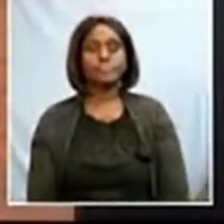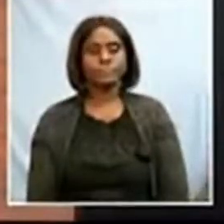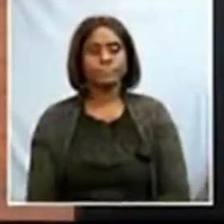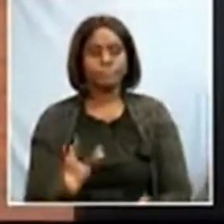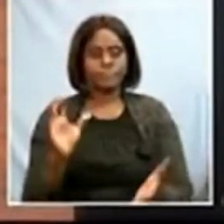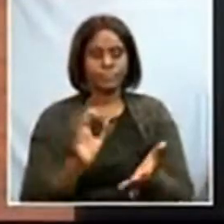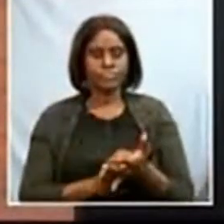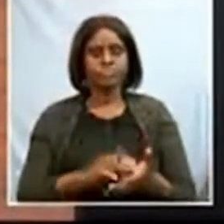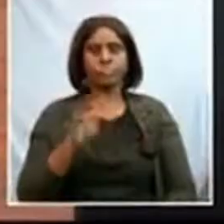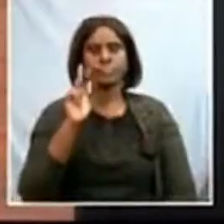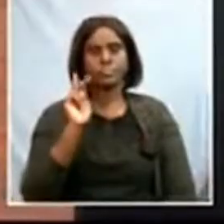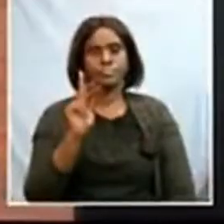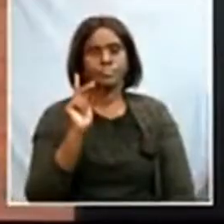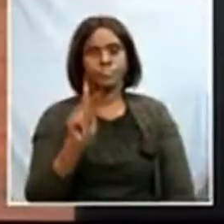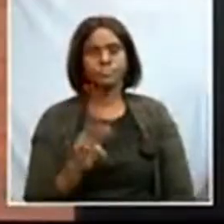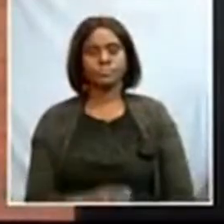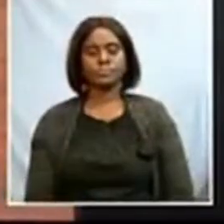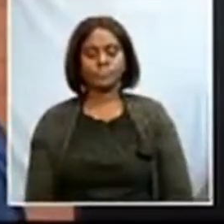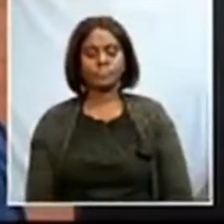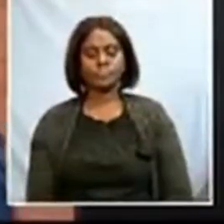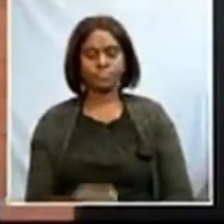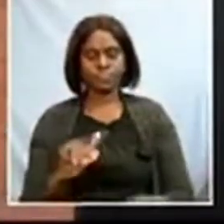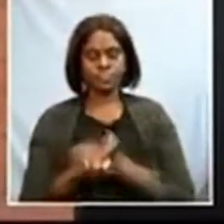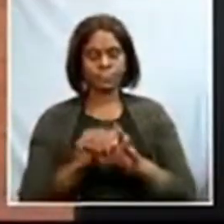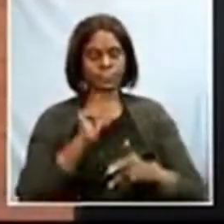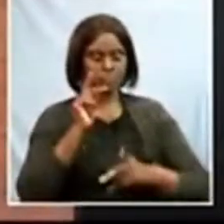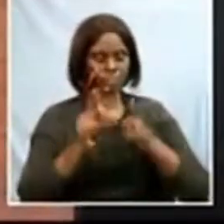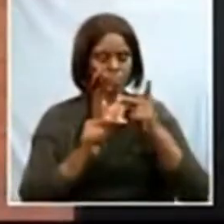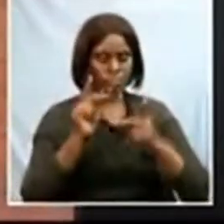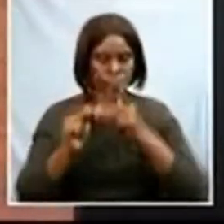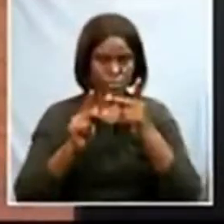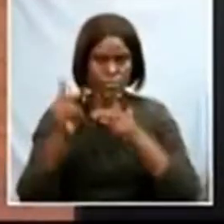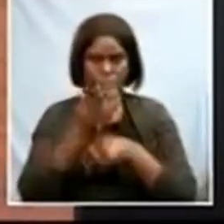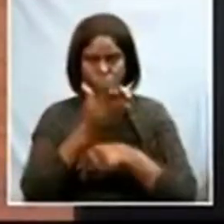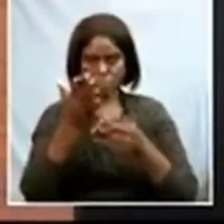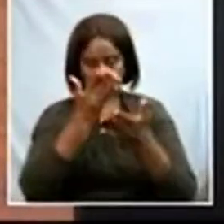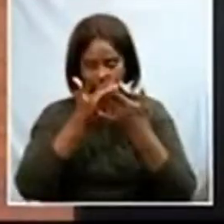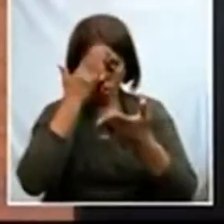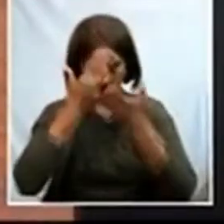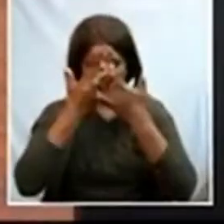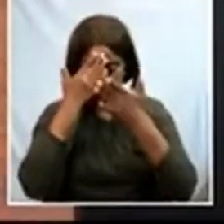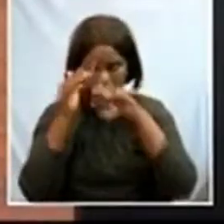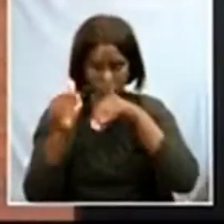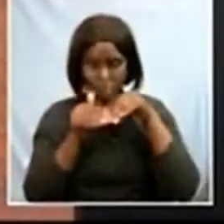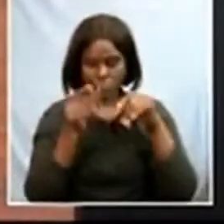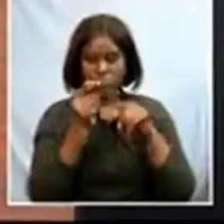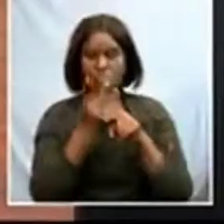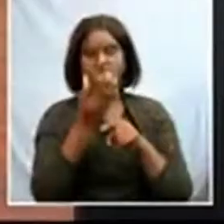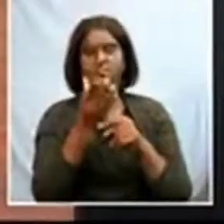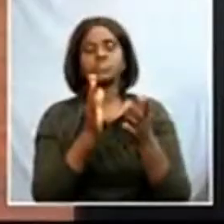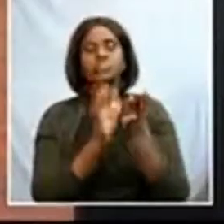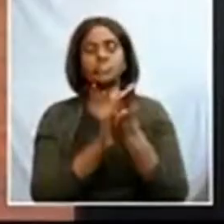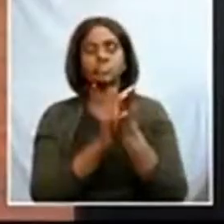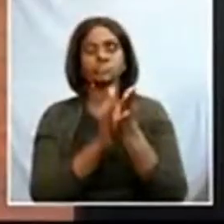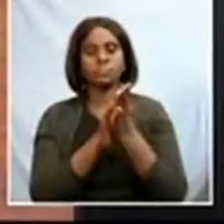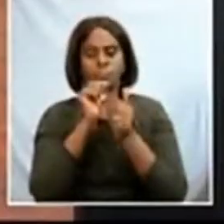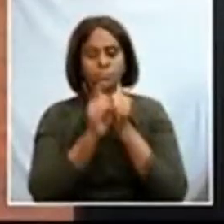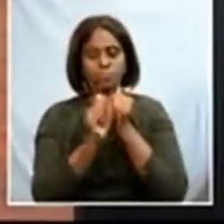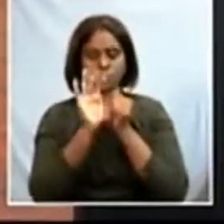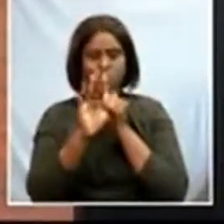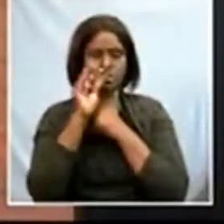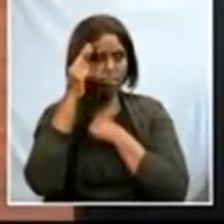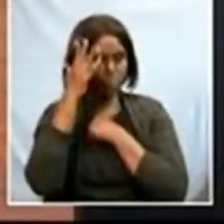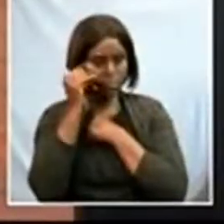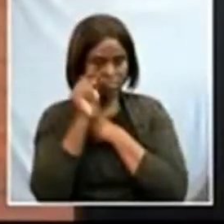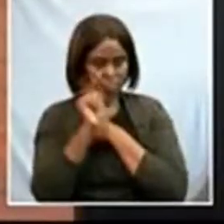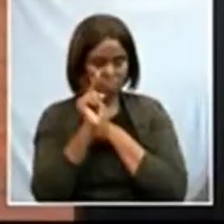518,125,000 kwacha. In the process, actually, these students were withdrawn from the school because of the reasons